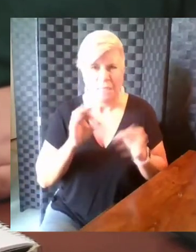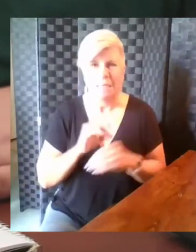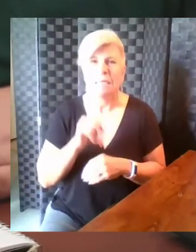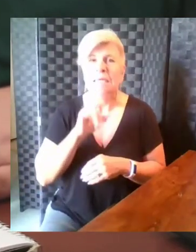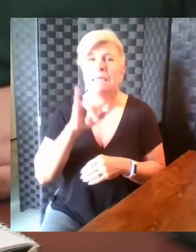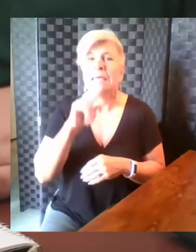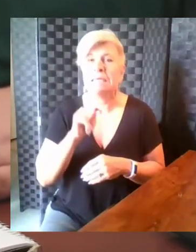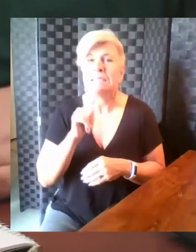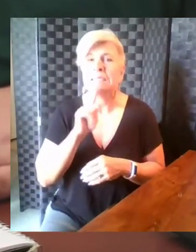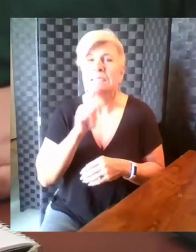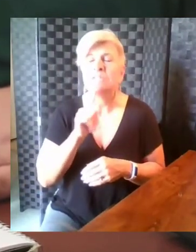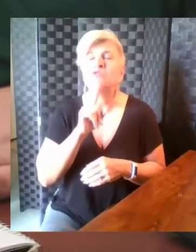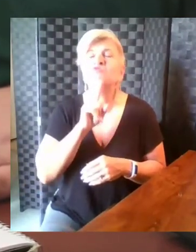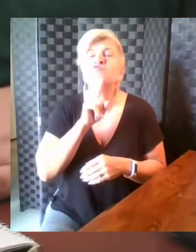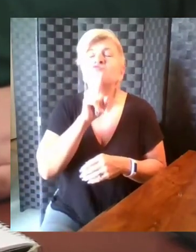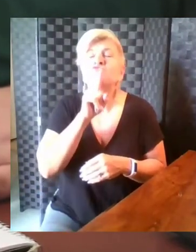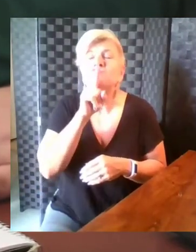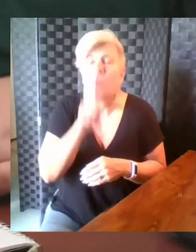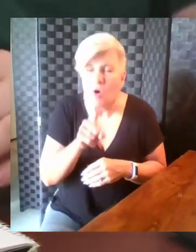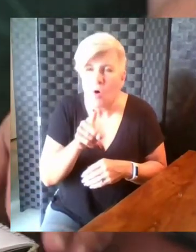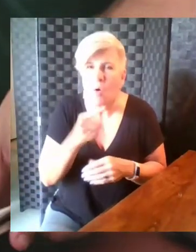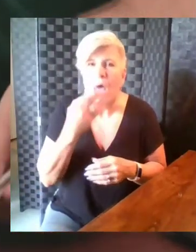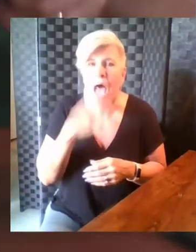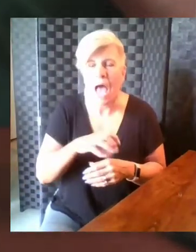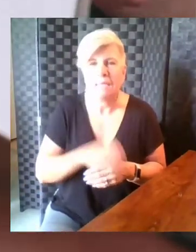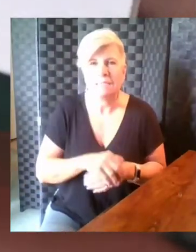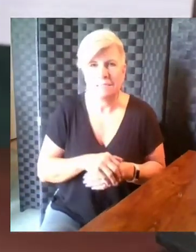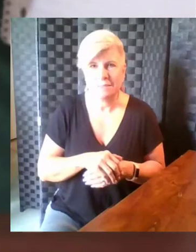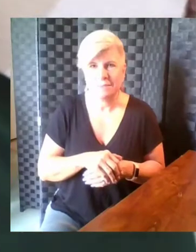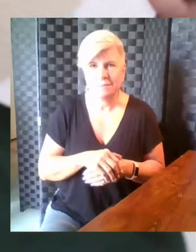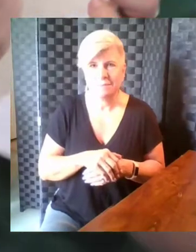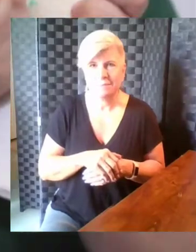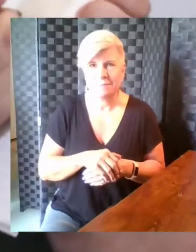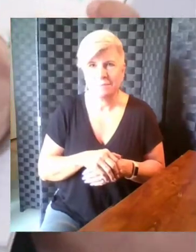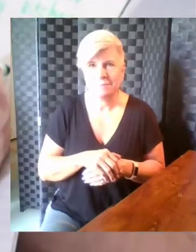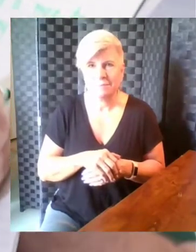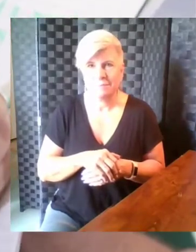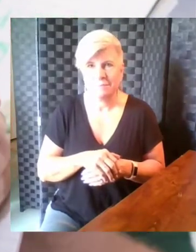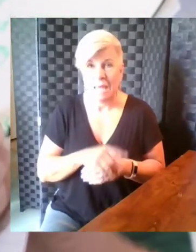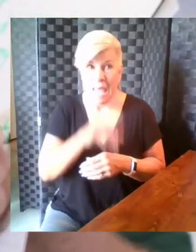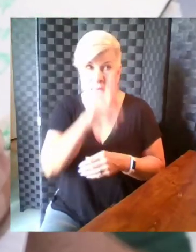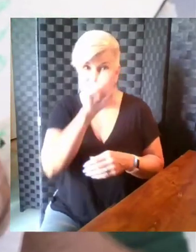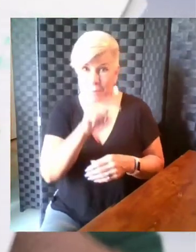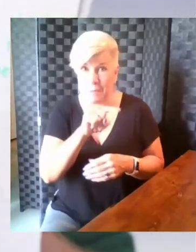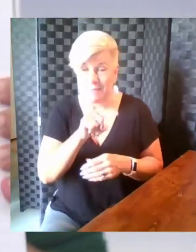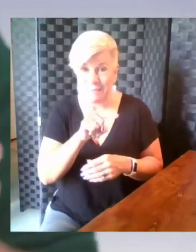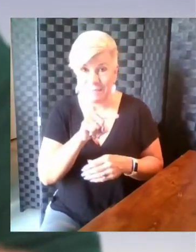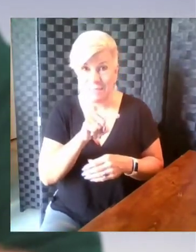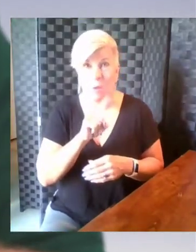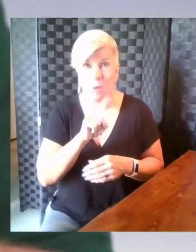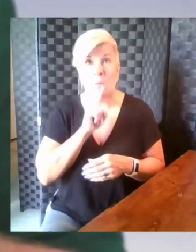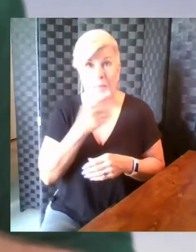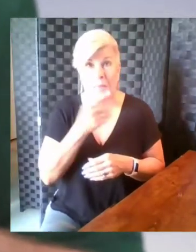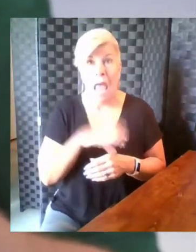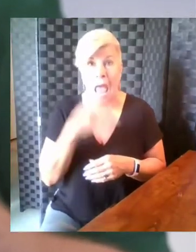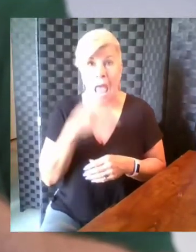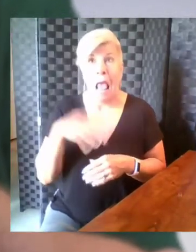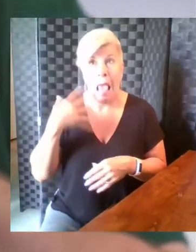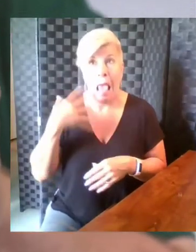is so hot. And I'm going to put an exclamation mark at the end, because it's been really hot lately, don't you